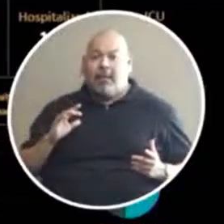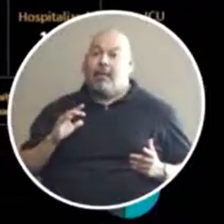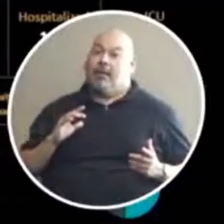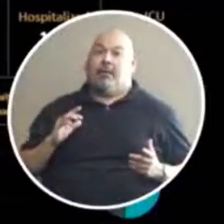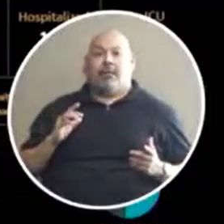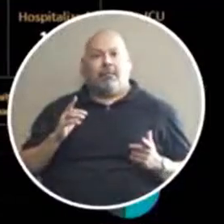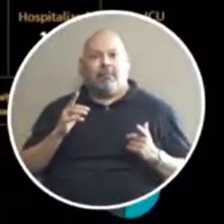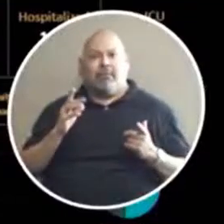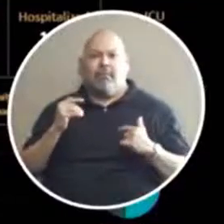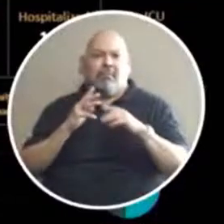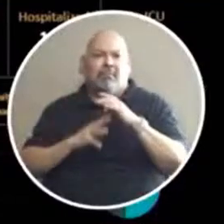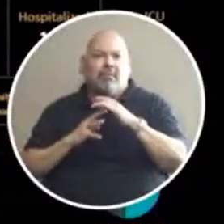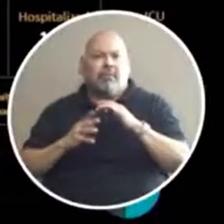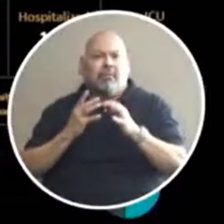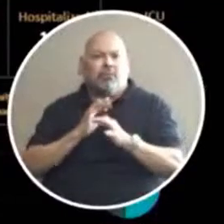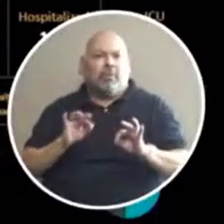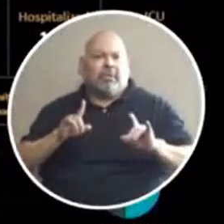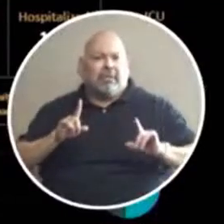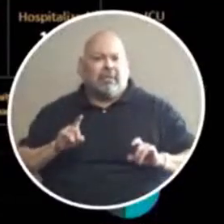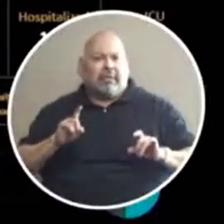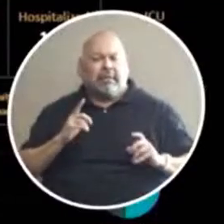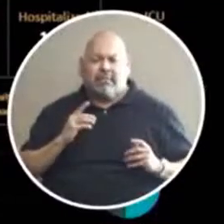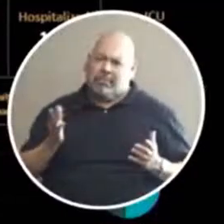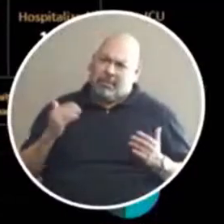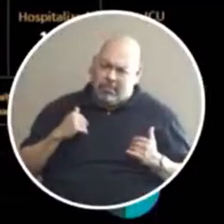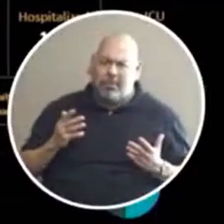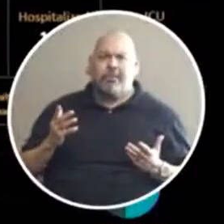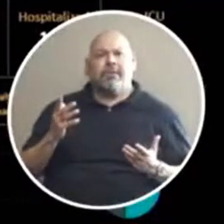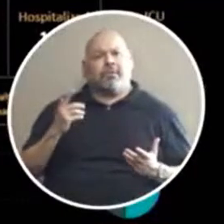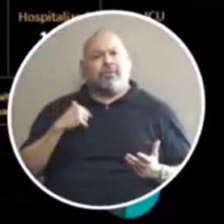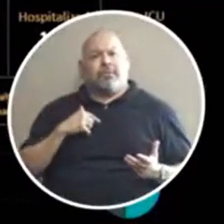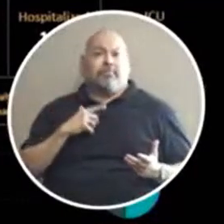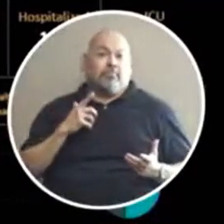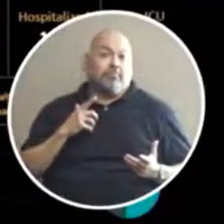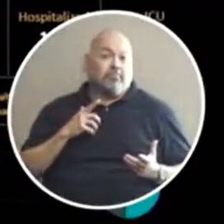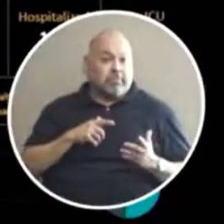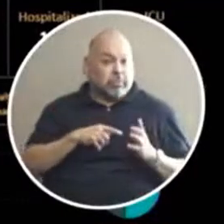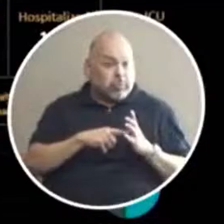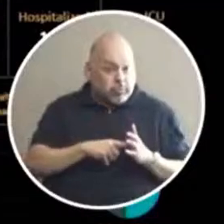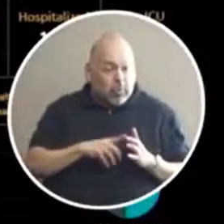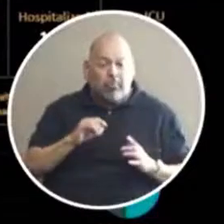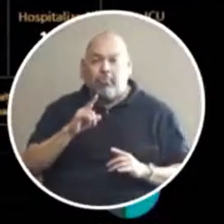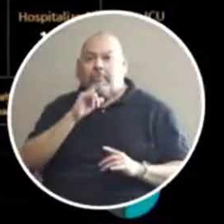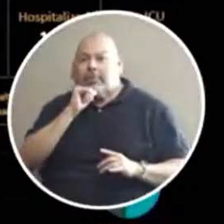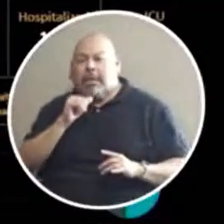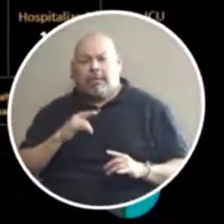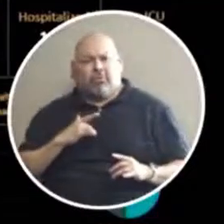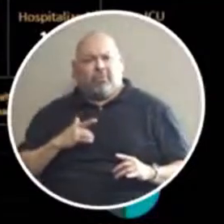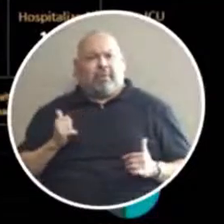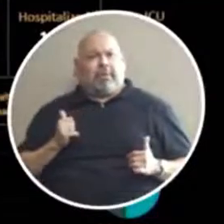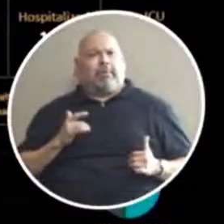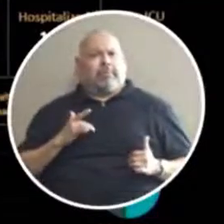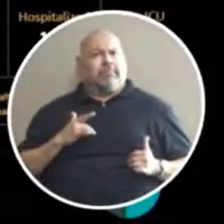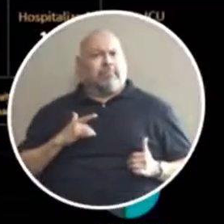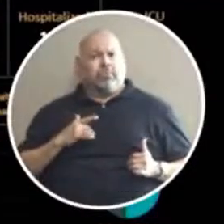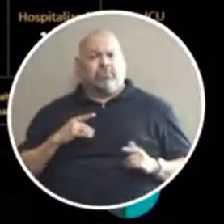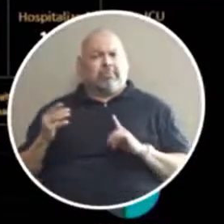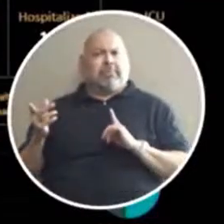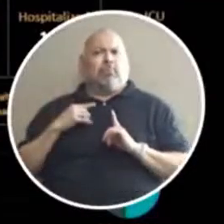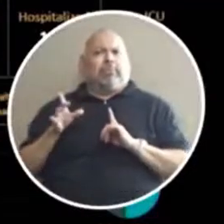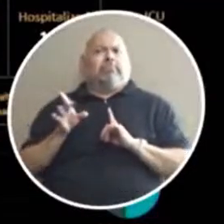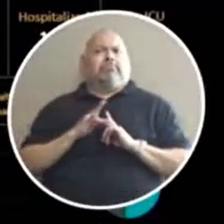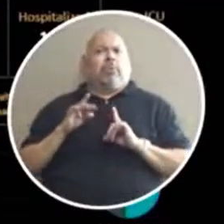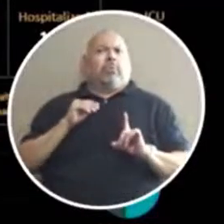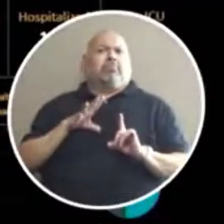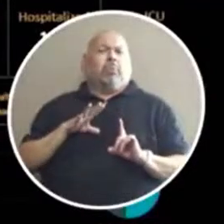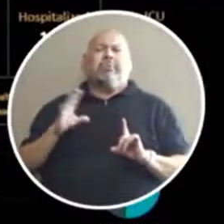get tested, and we need to encourage everybody to come and get tested with or without symptoms. If you felt that you've been exposed,